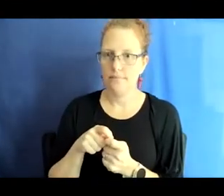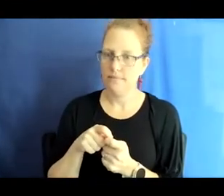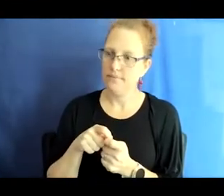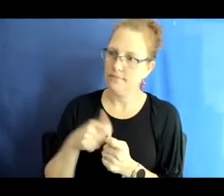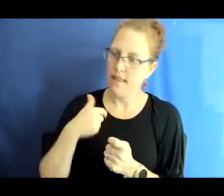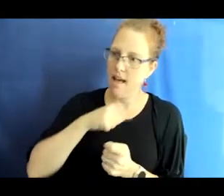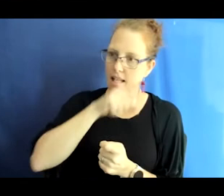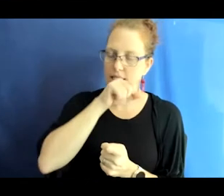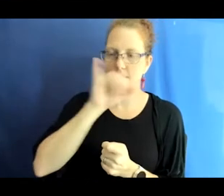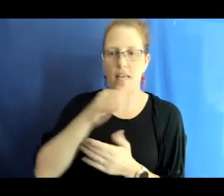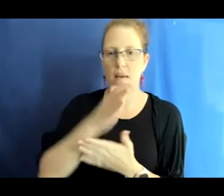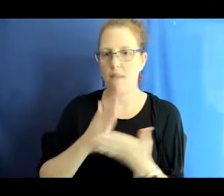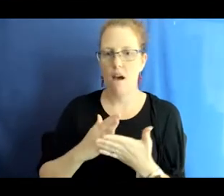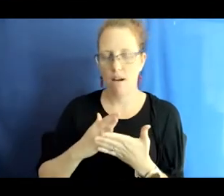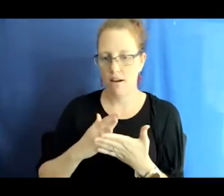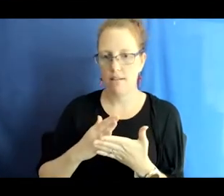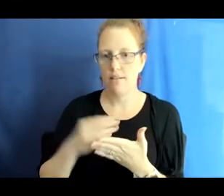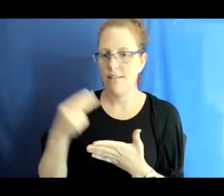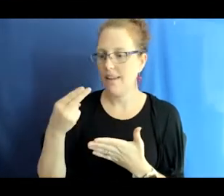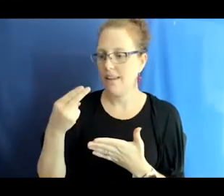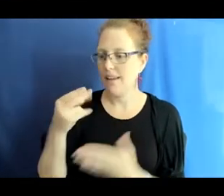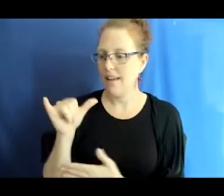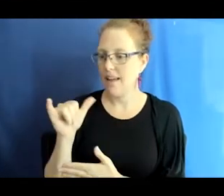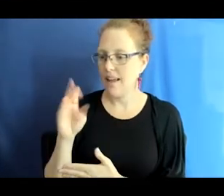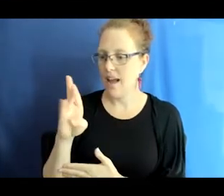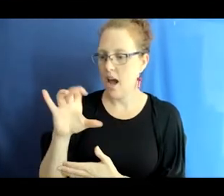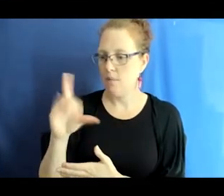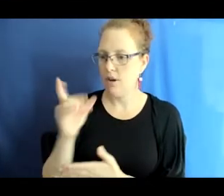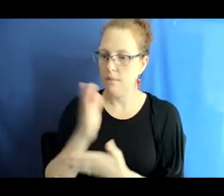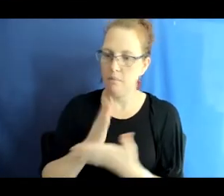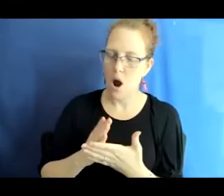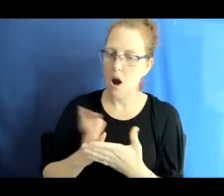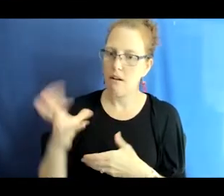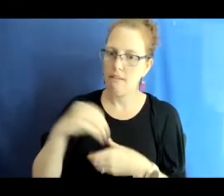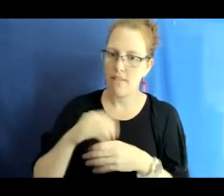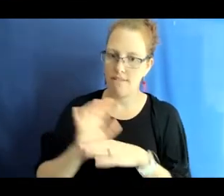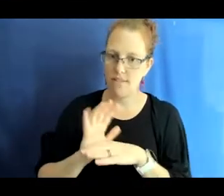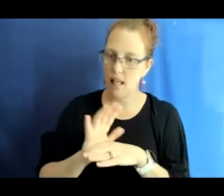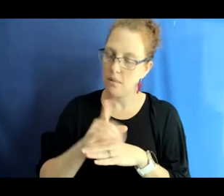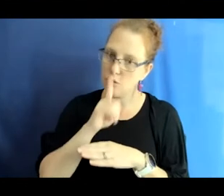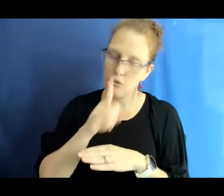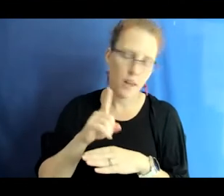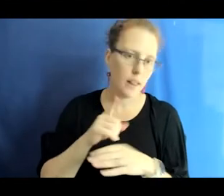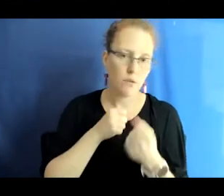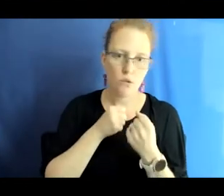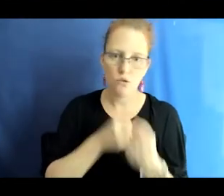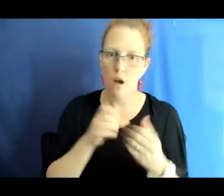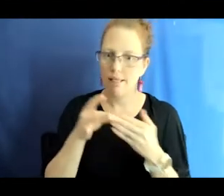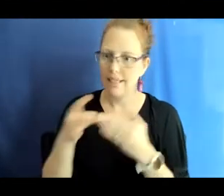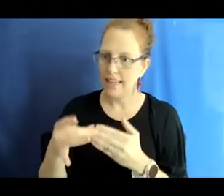the hybrid part of the doc, like, you just stick with it and it just gets, it just pulled me right in